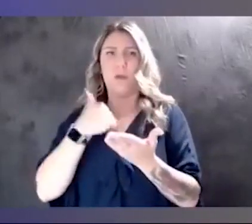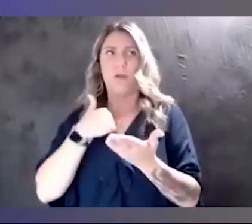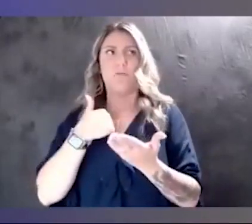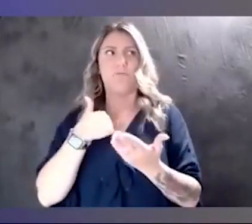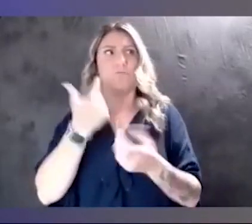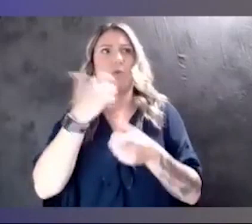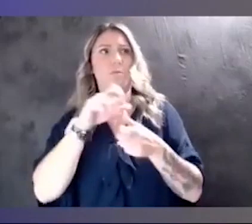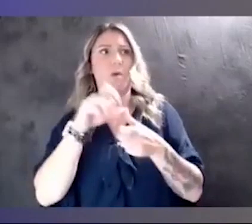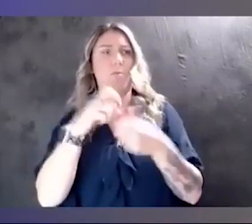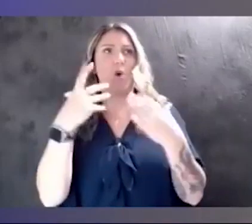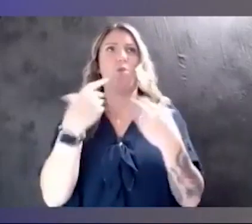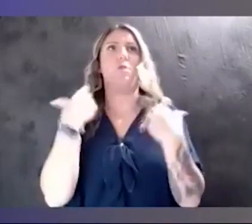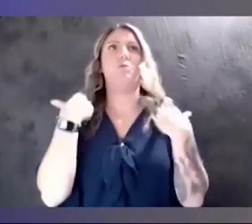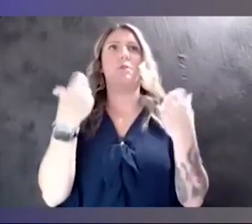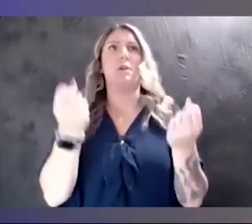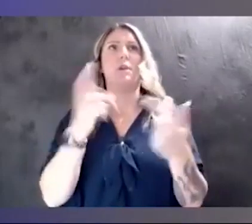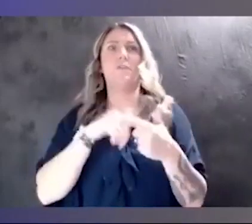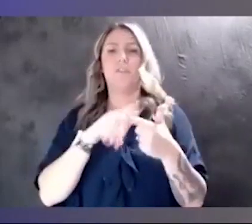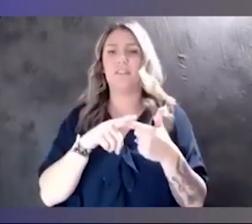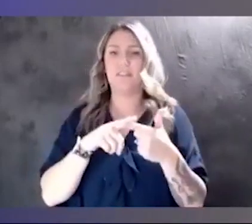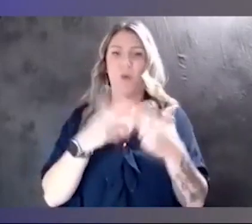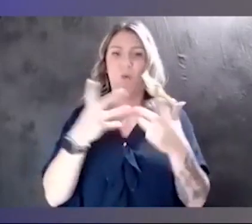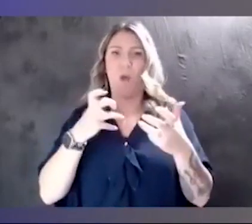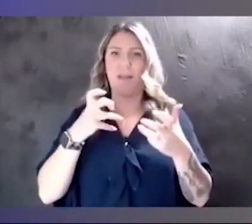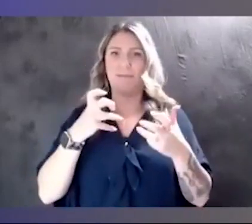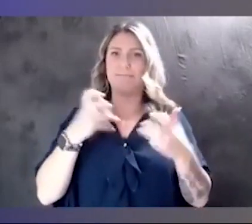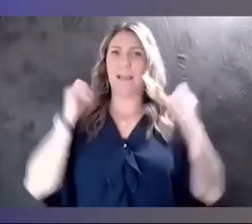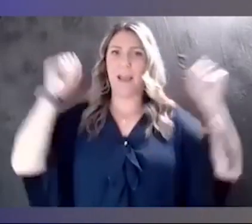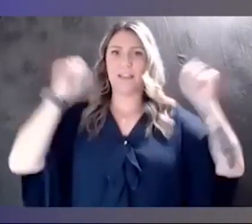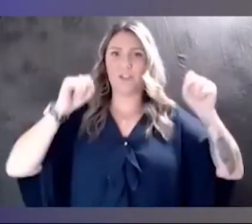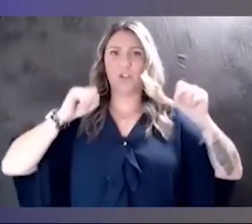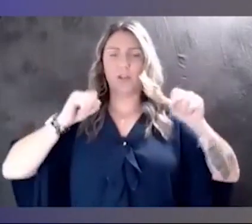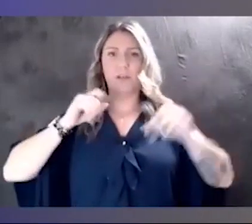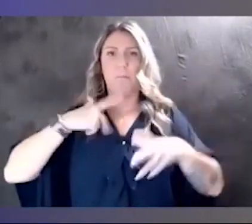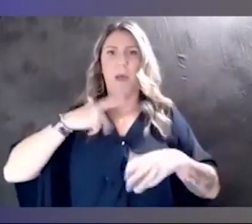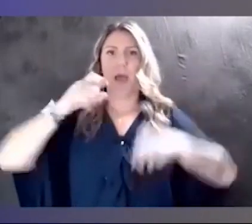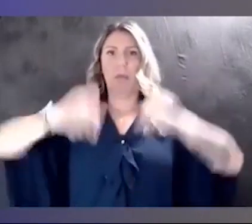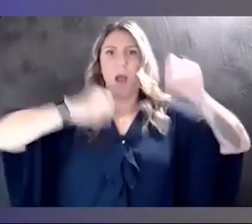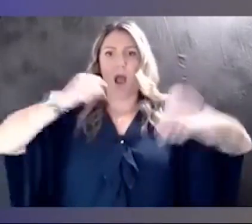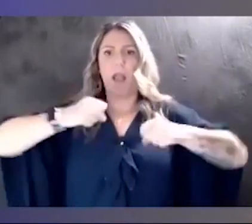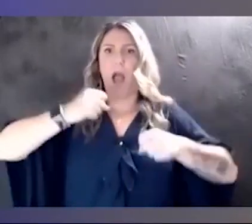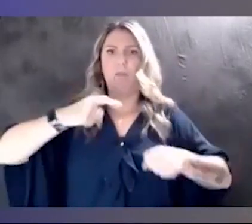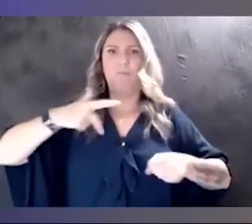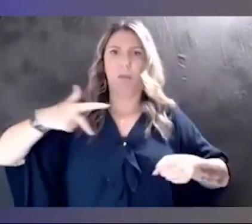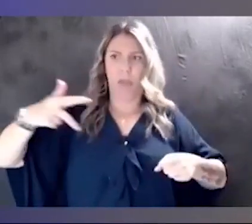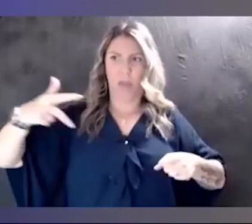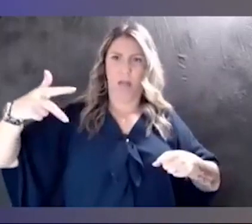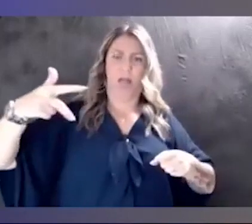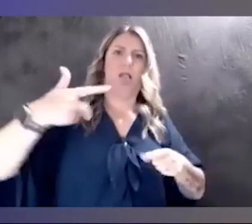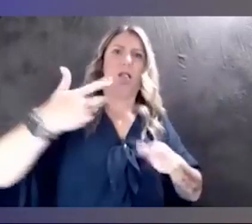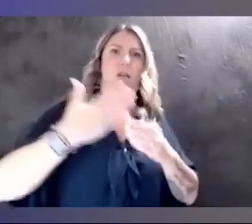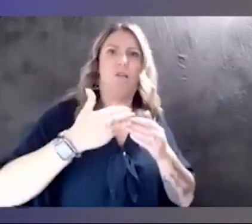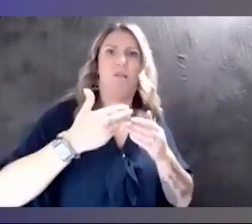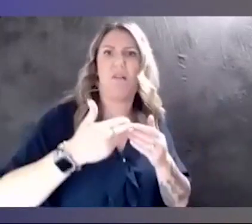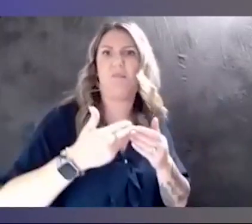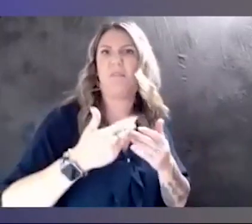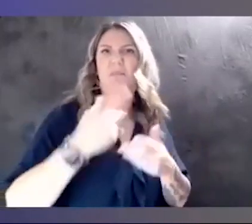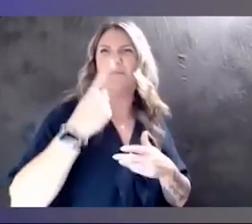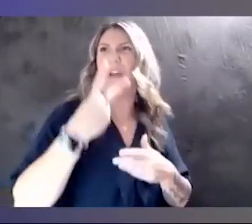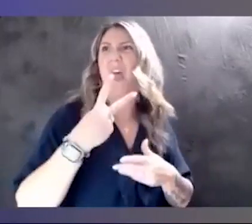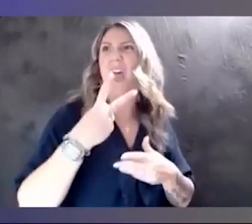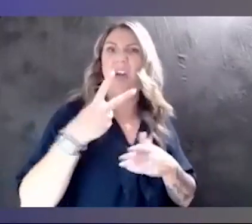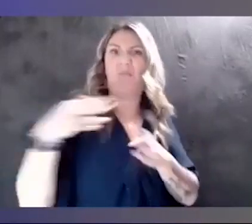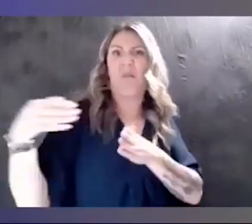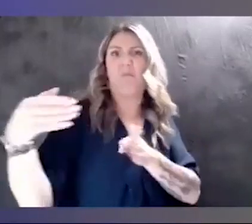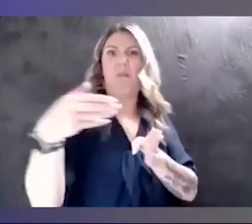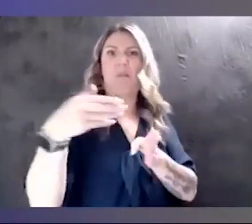start exercising, hopped on my bike and barely got around the block. I was so short of breath and tired. Was that some myocarditis? I don't know. I didn't